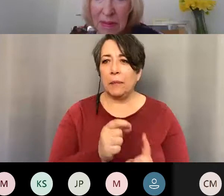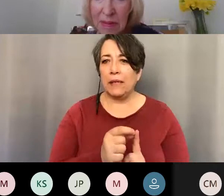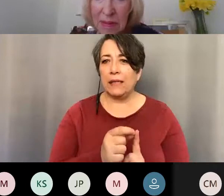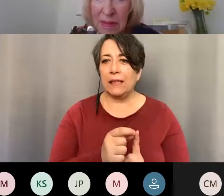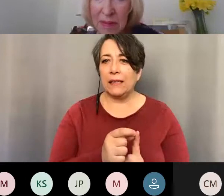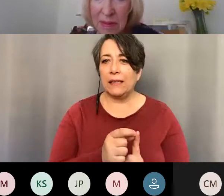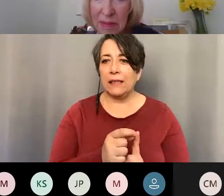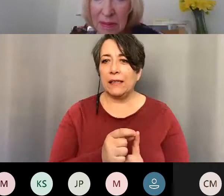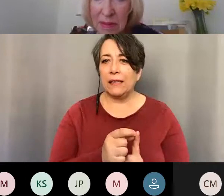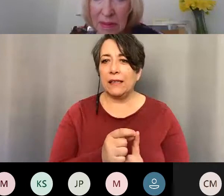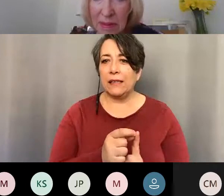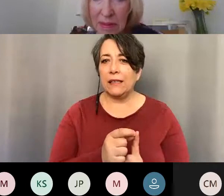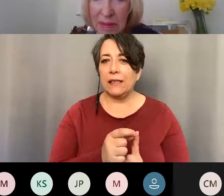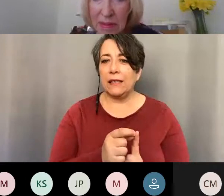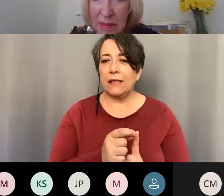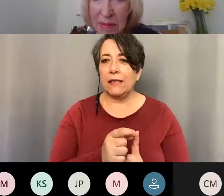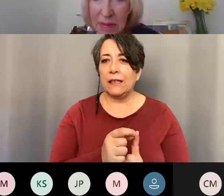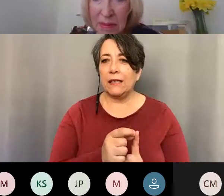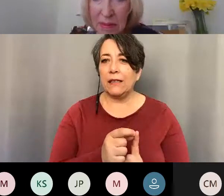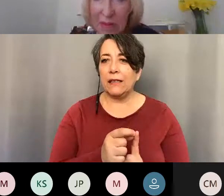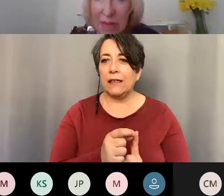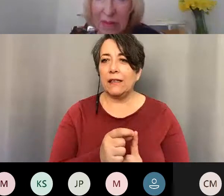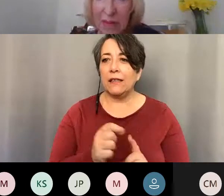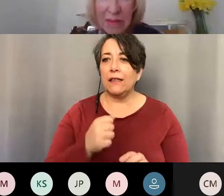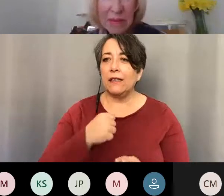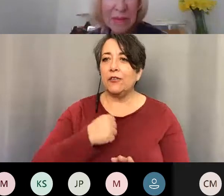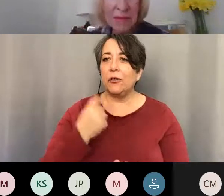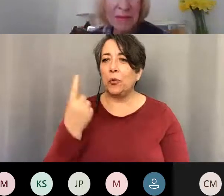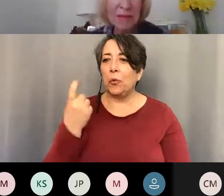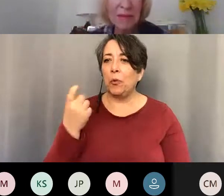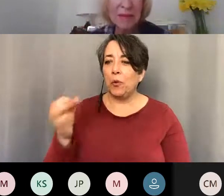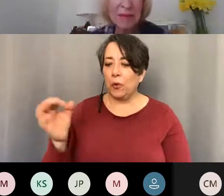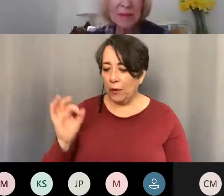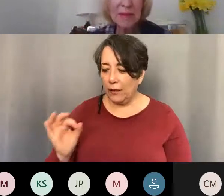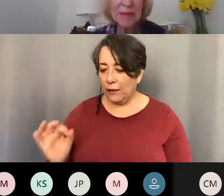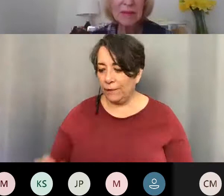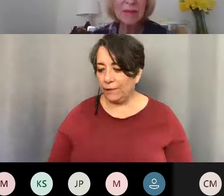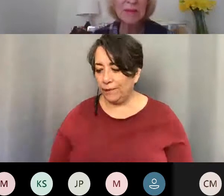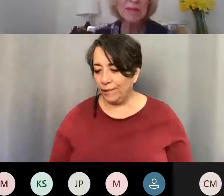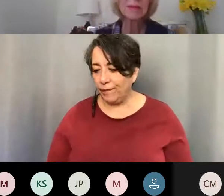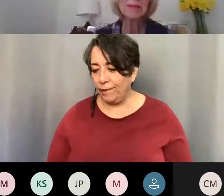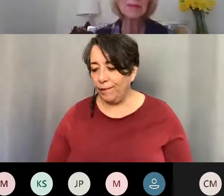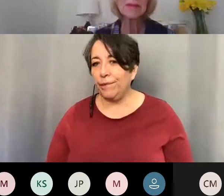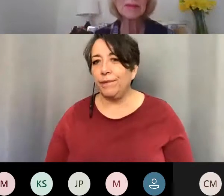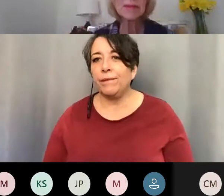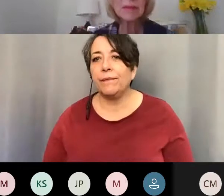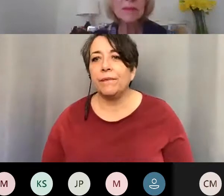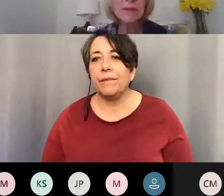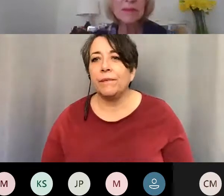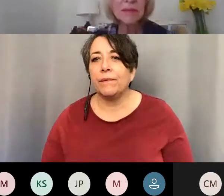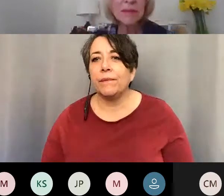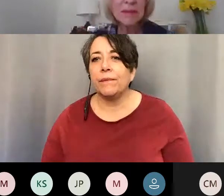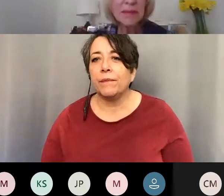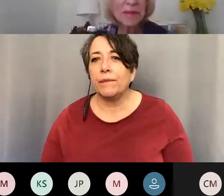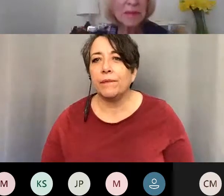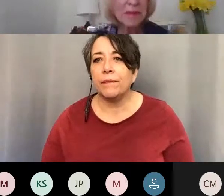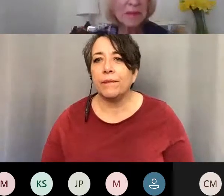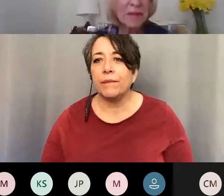much. Anne, I know you have your hand raised. Yes. Did you want to ask a question? Thank you very much.